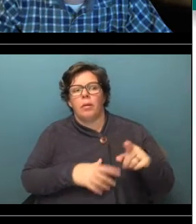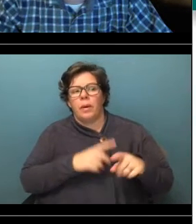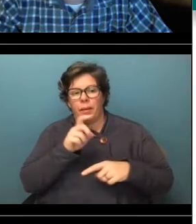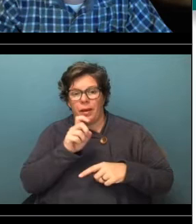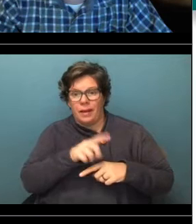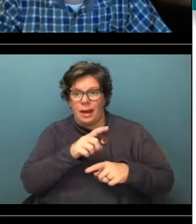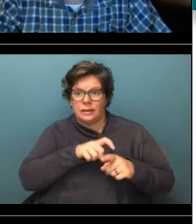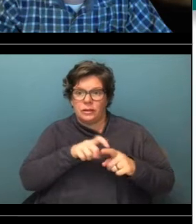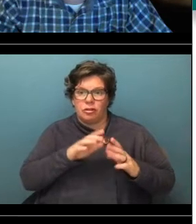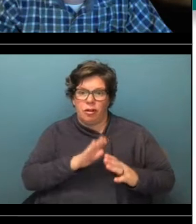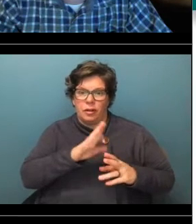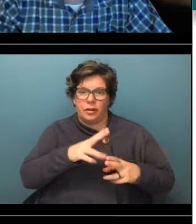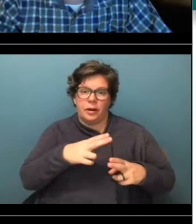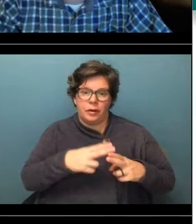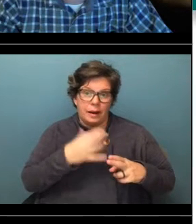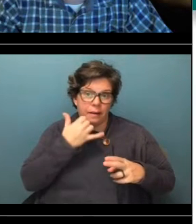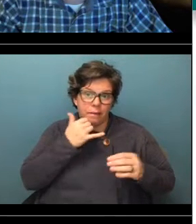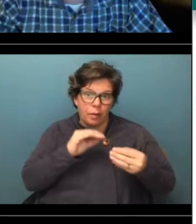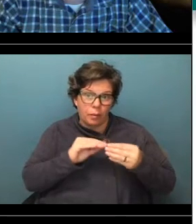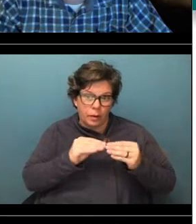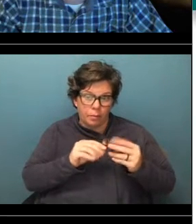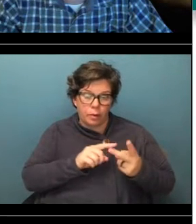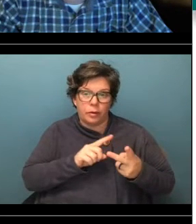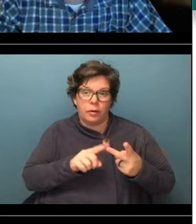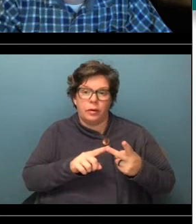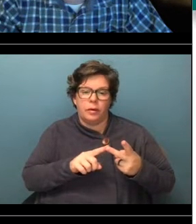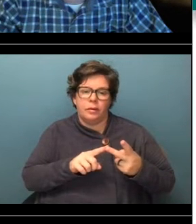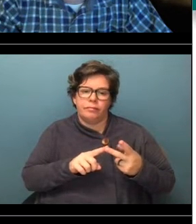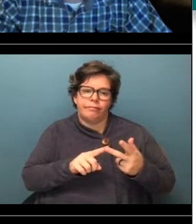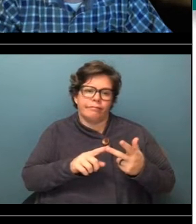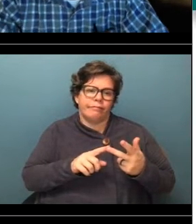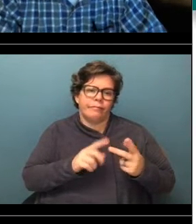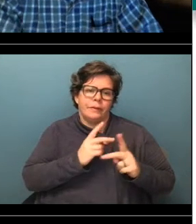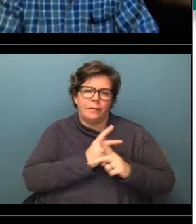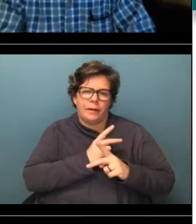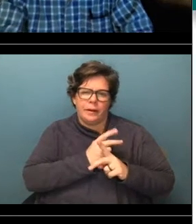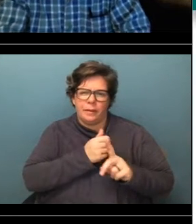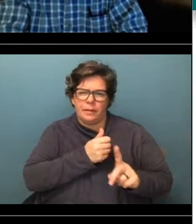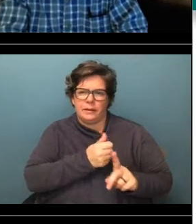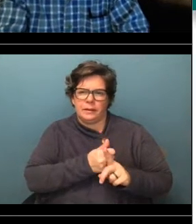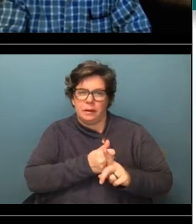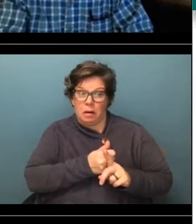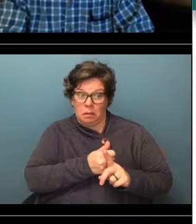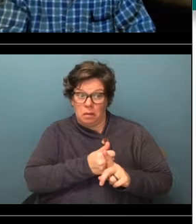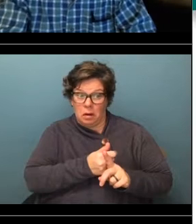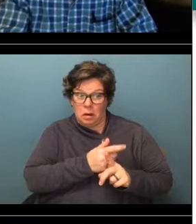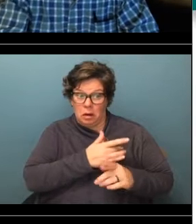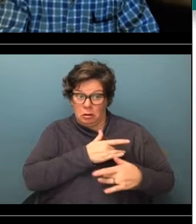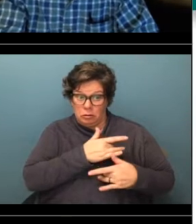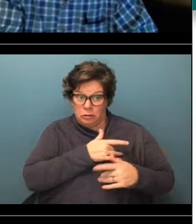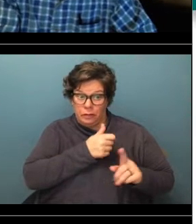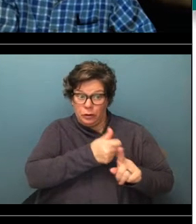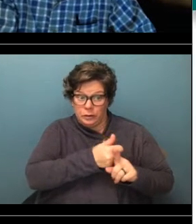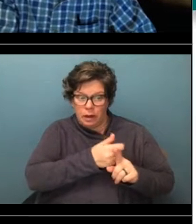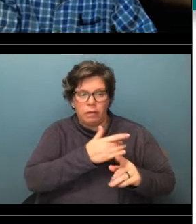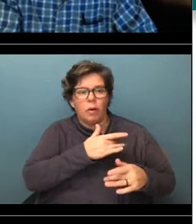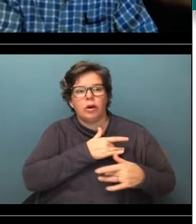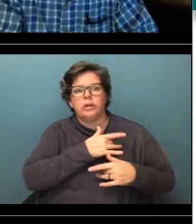their name, their phone number, and figure out if they're a person calling for themselves or if they're calling about a